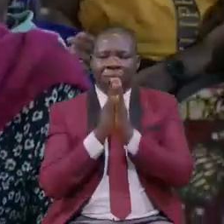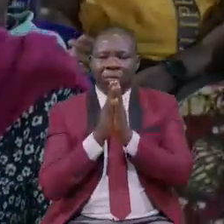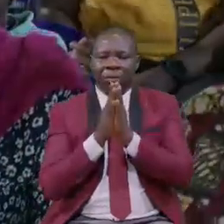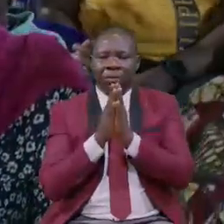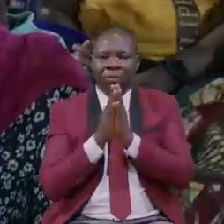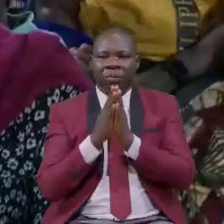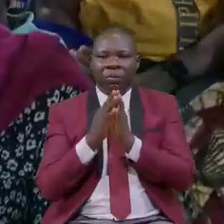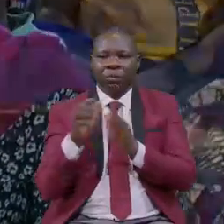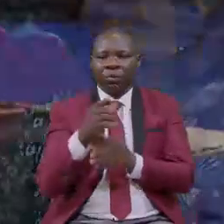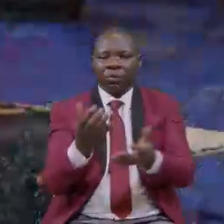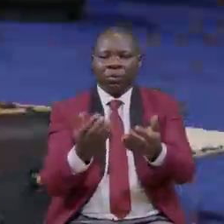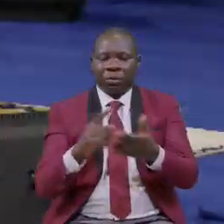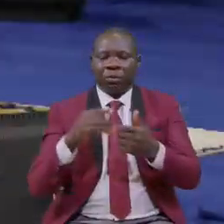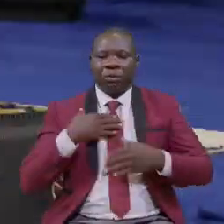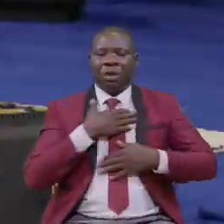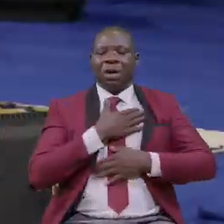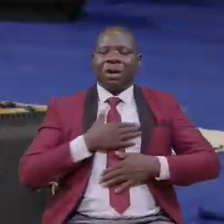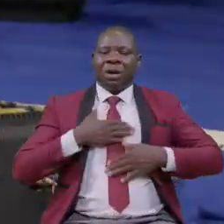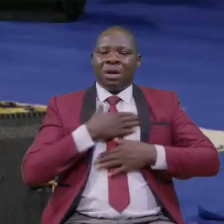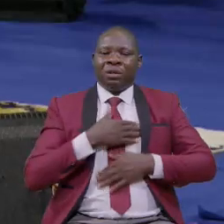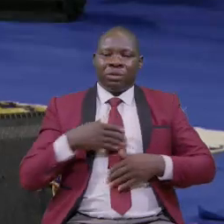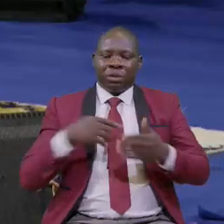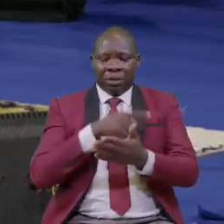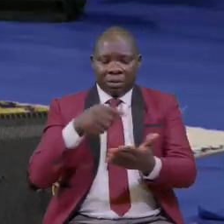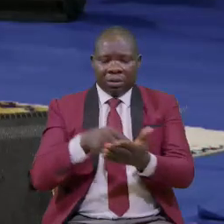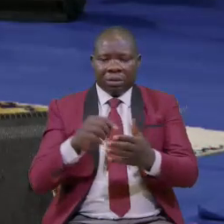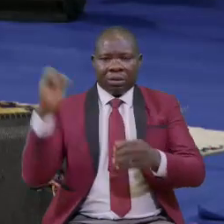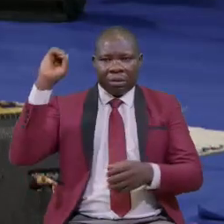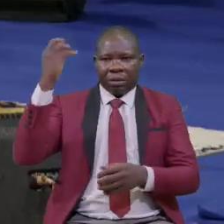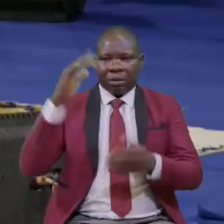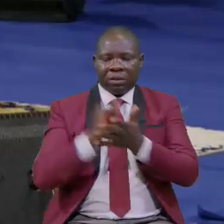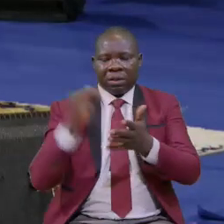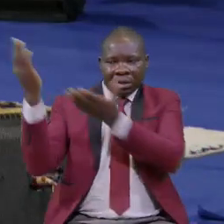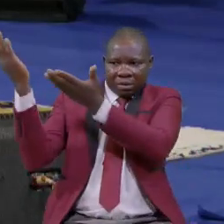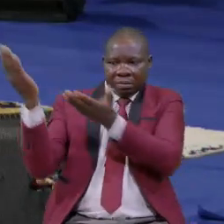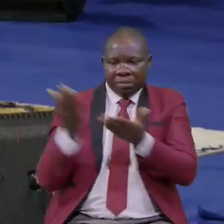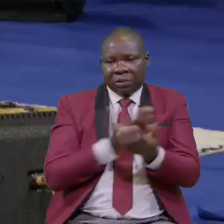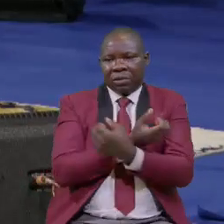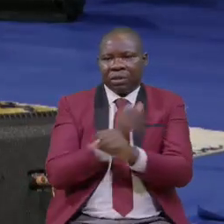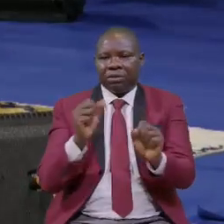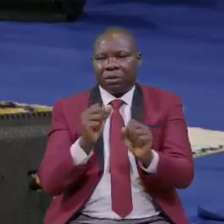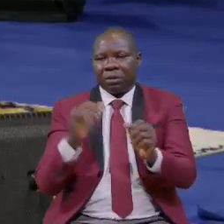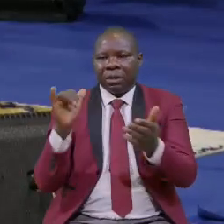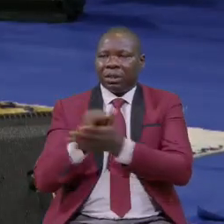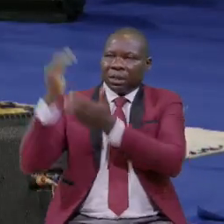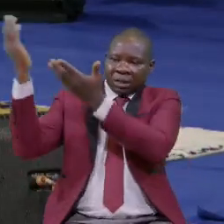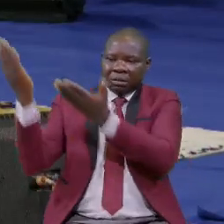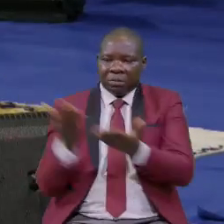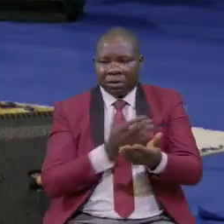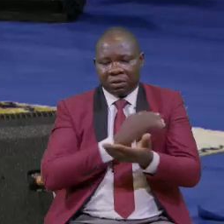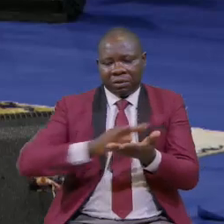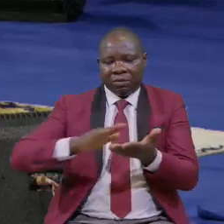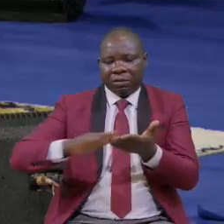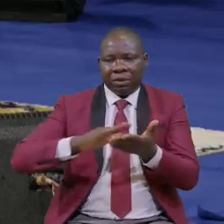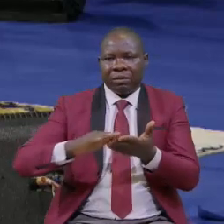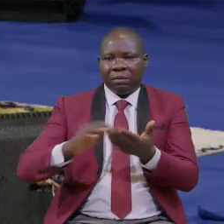to enjoy this grace that brings salvation, that brings forgiveness,